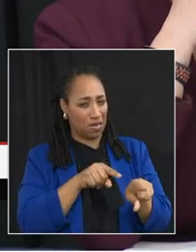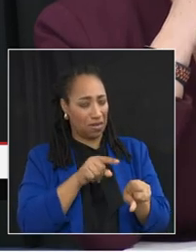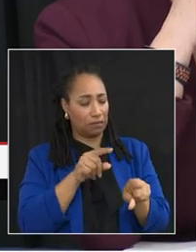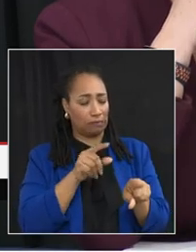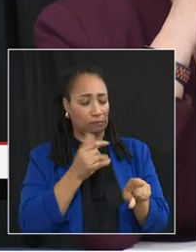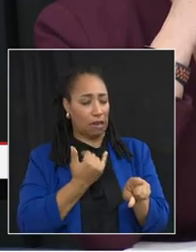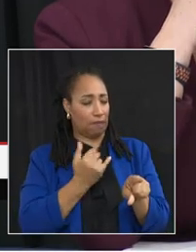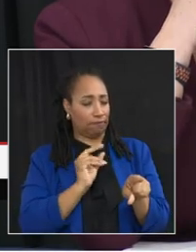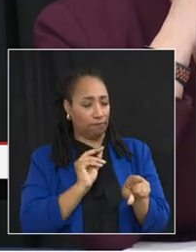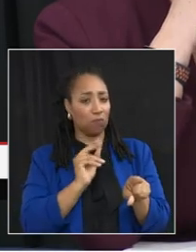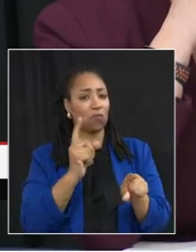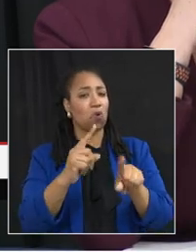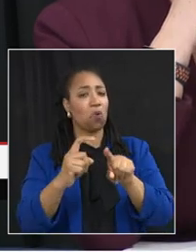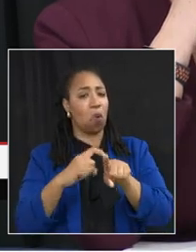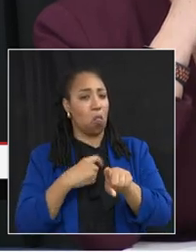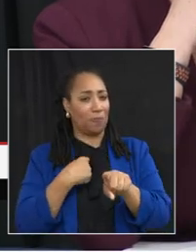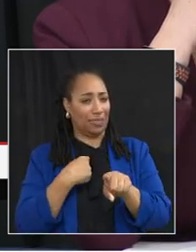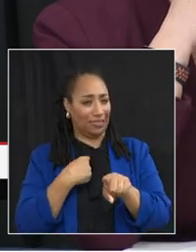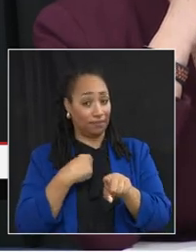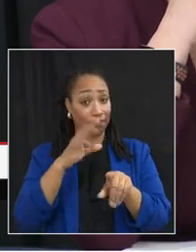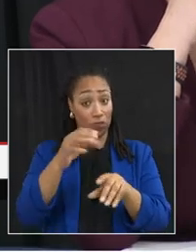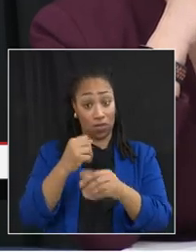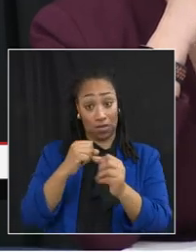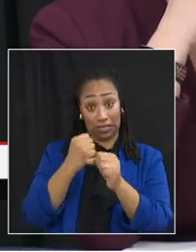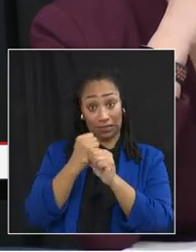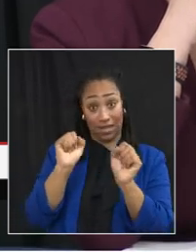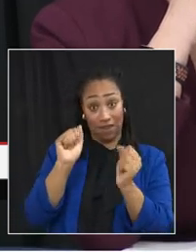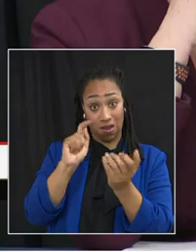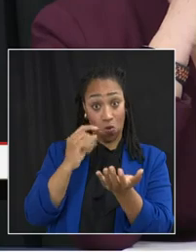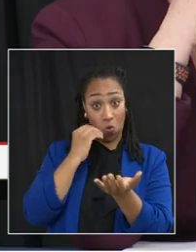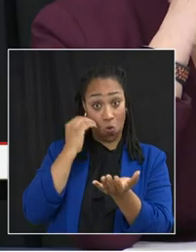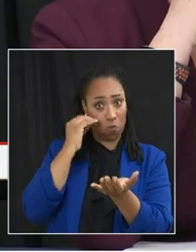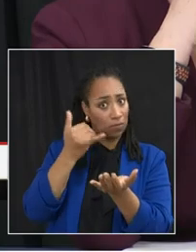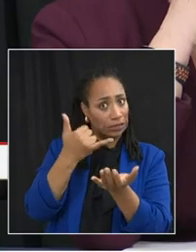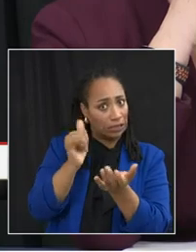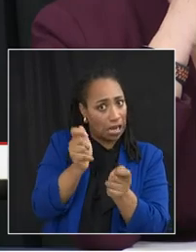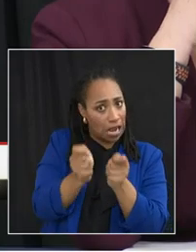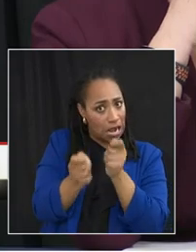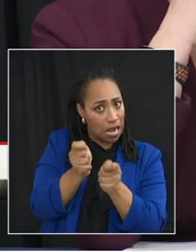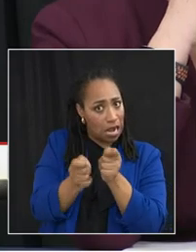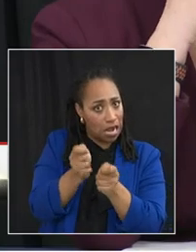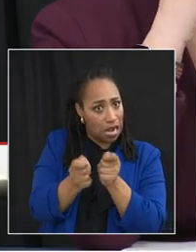whereas previously it may have just, if you were in a two-person household, and I'll be